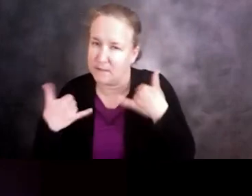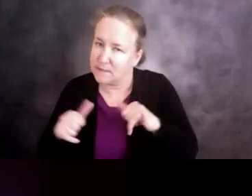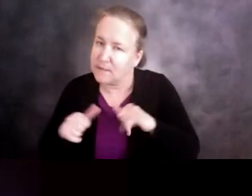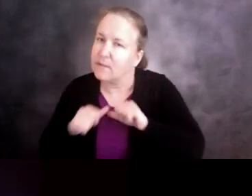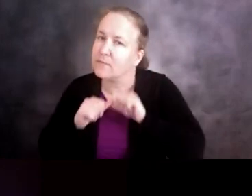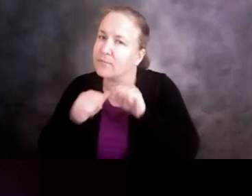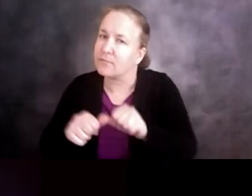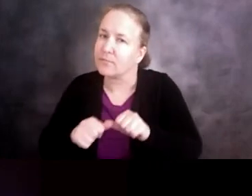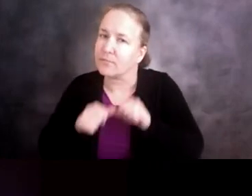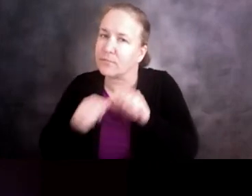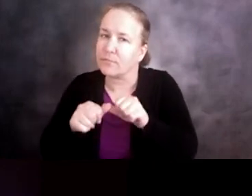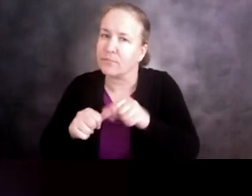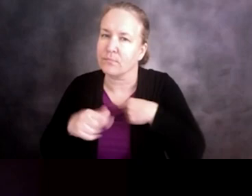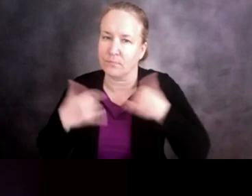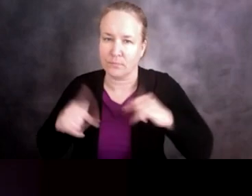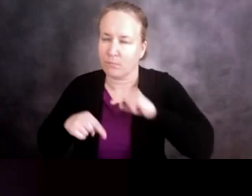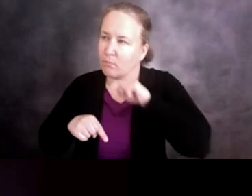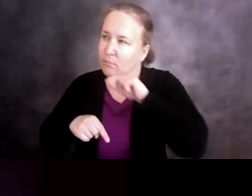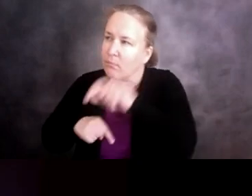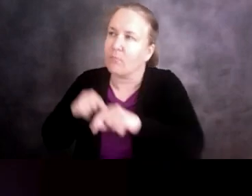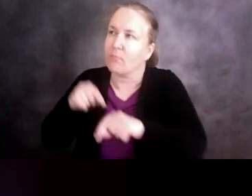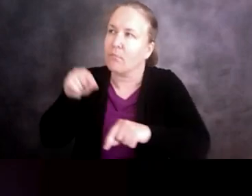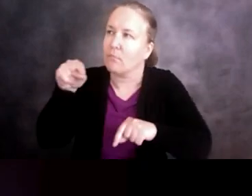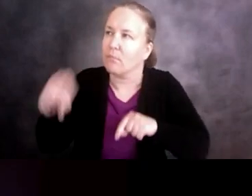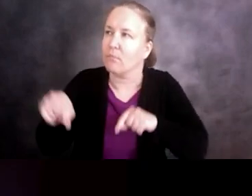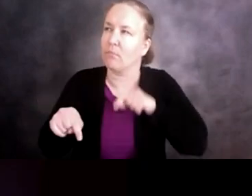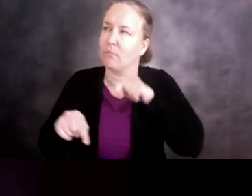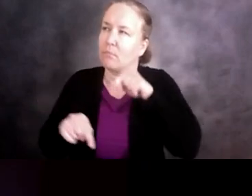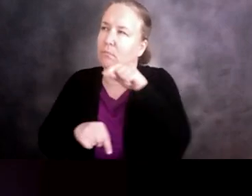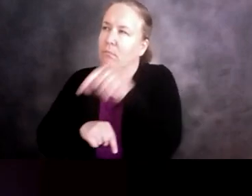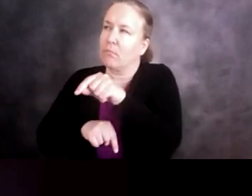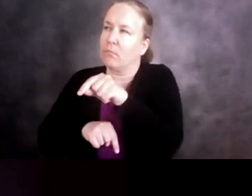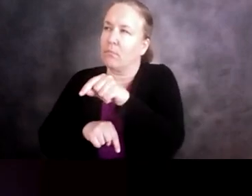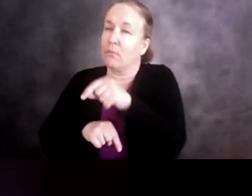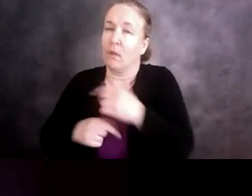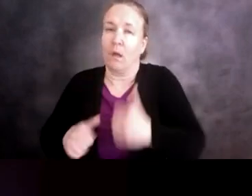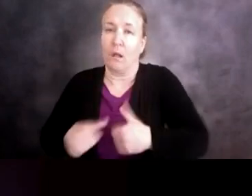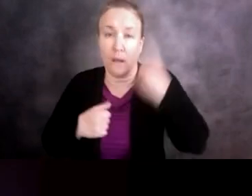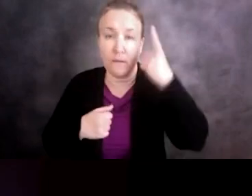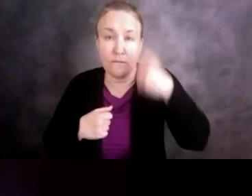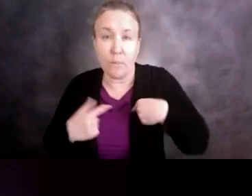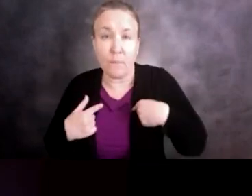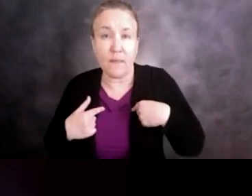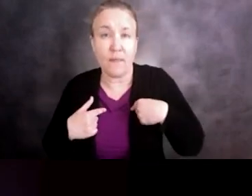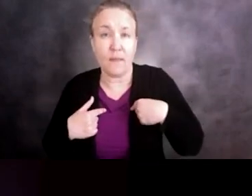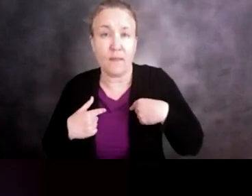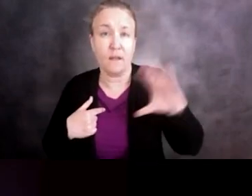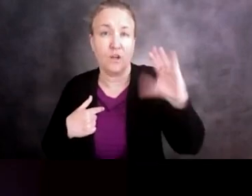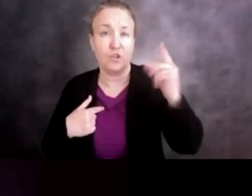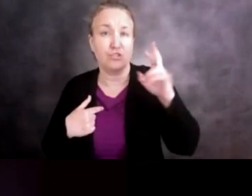climbing, and life for me ain't been no crystal stair.